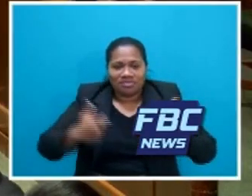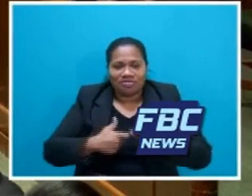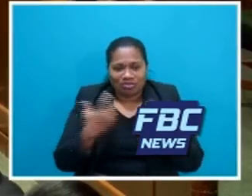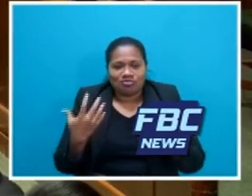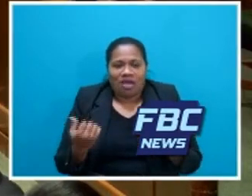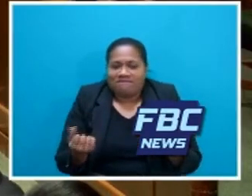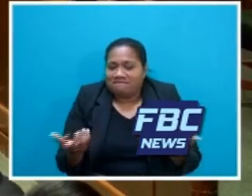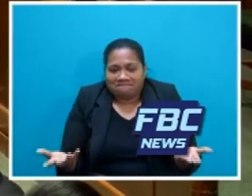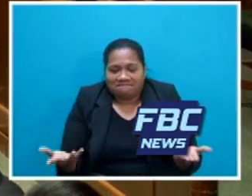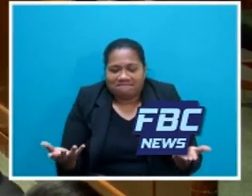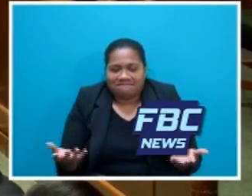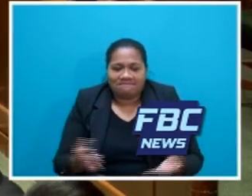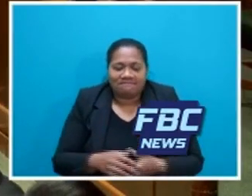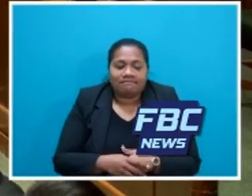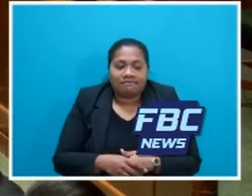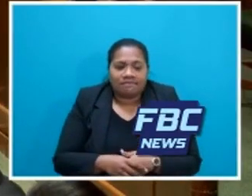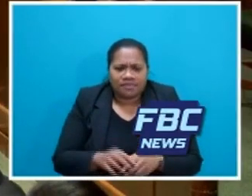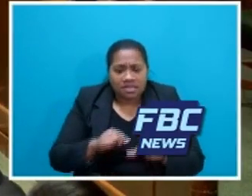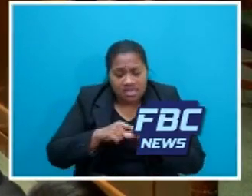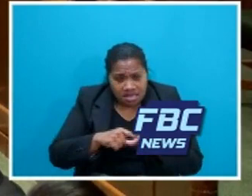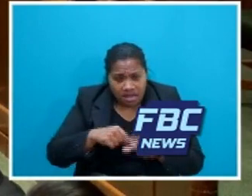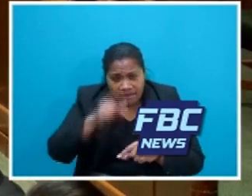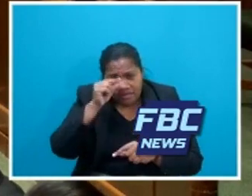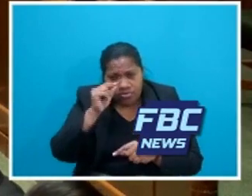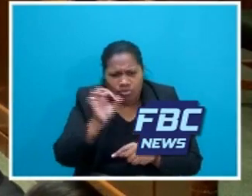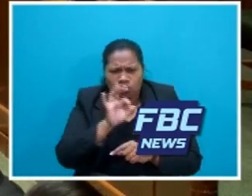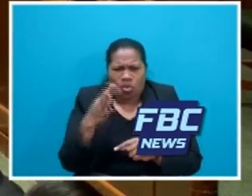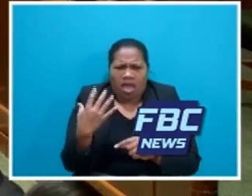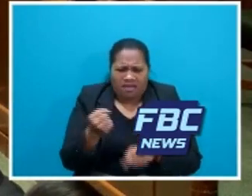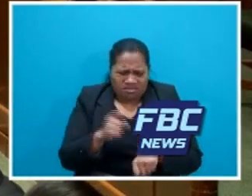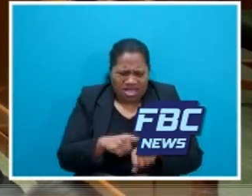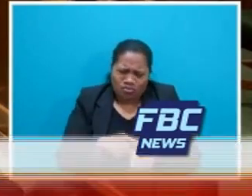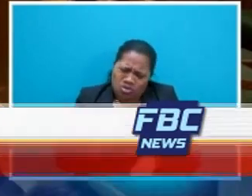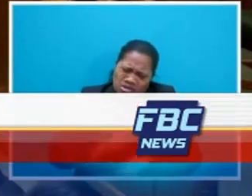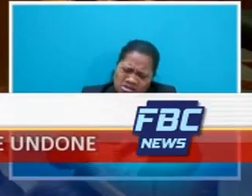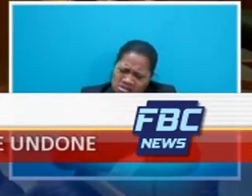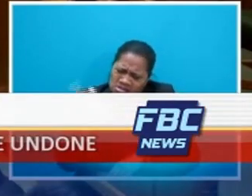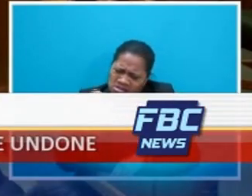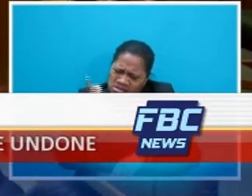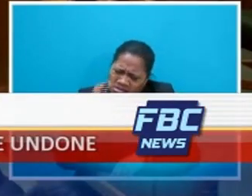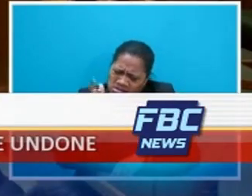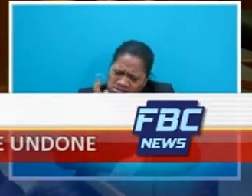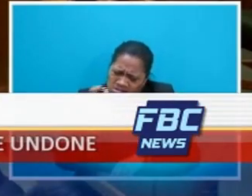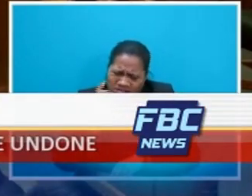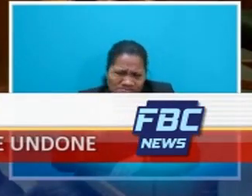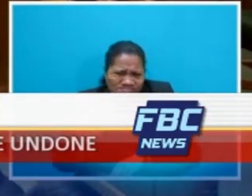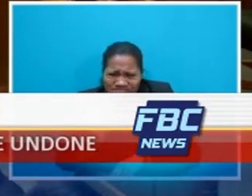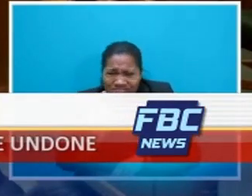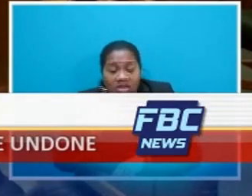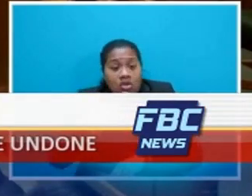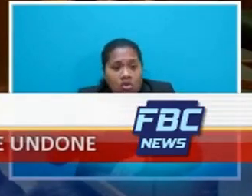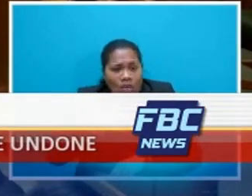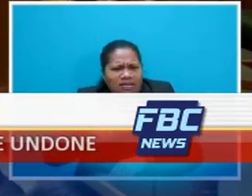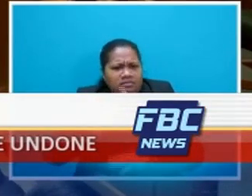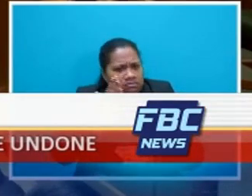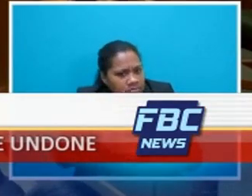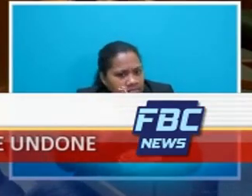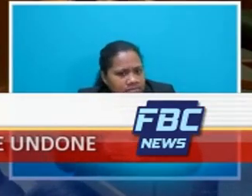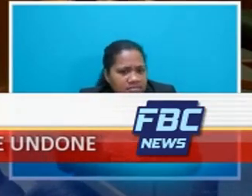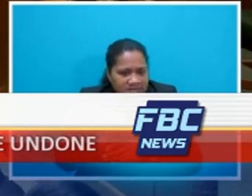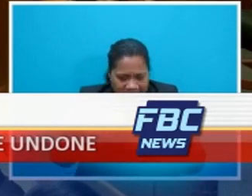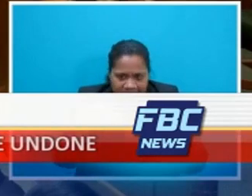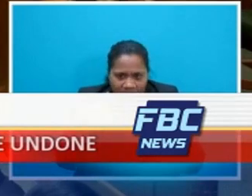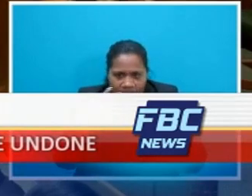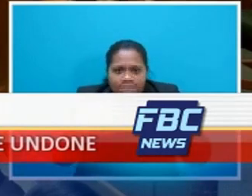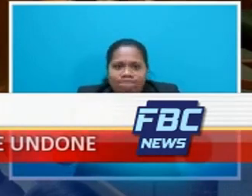have time to waste listening to petty spats in this chamber. They are looking forward. They want jobs. They